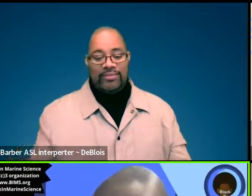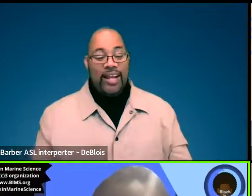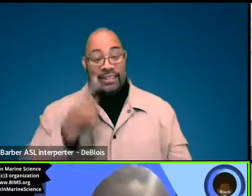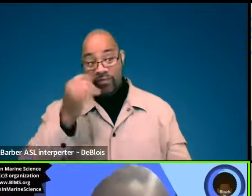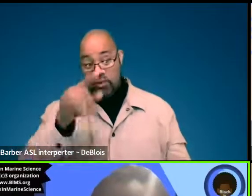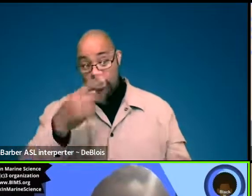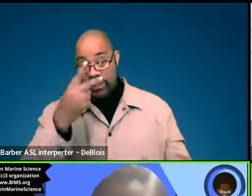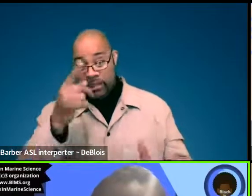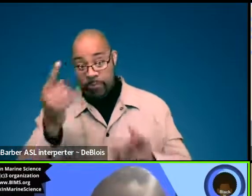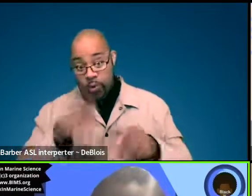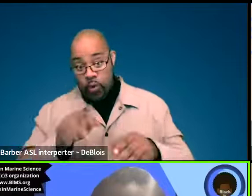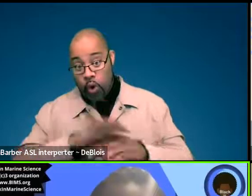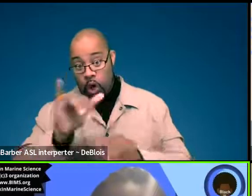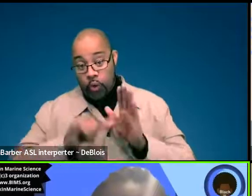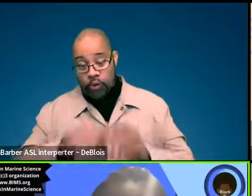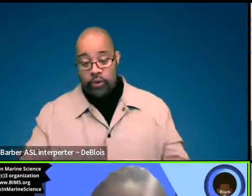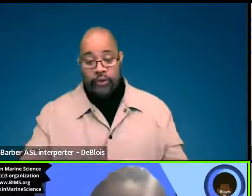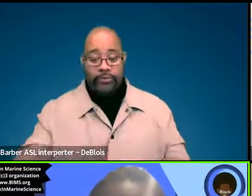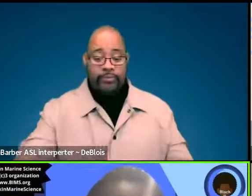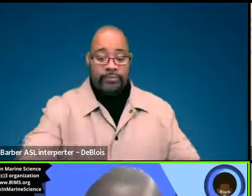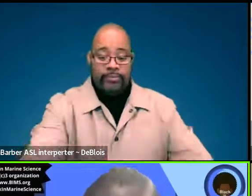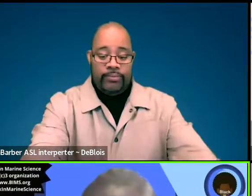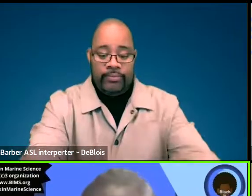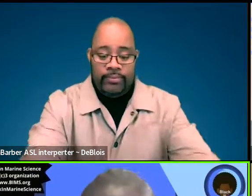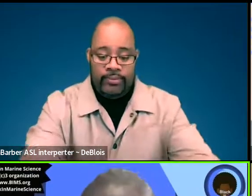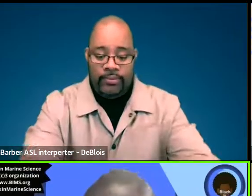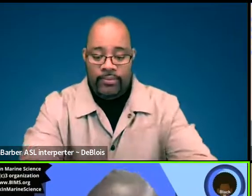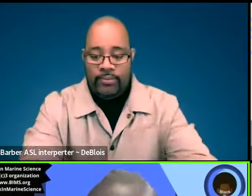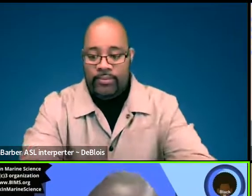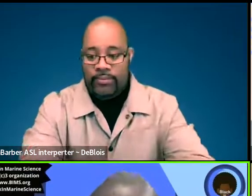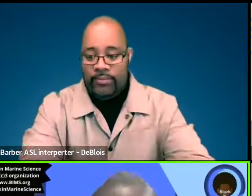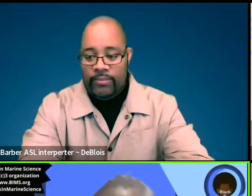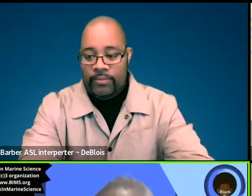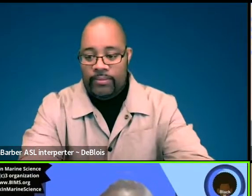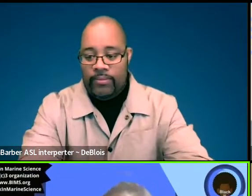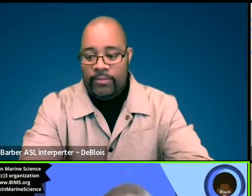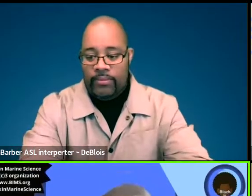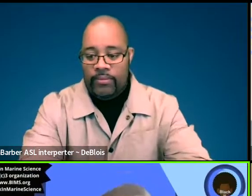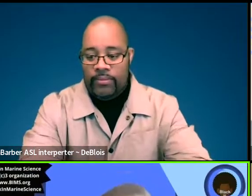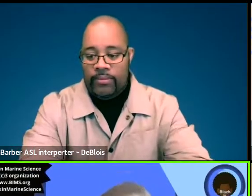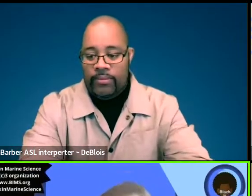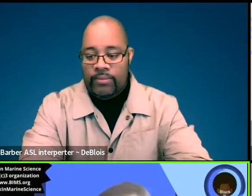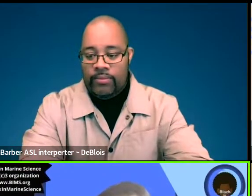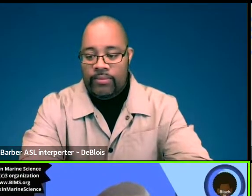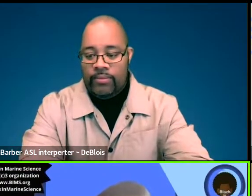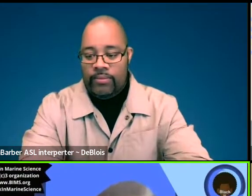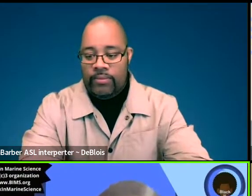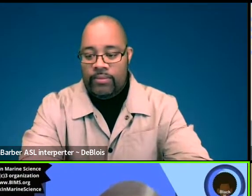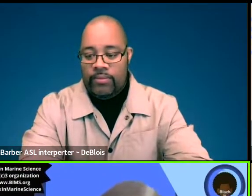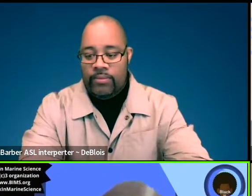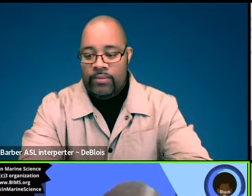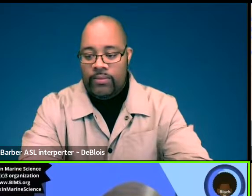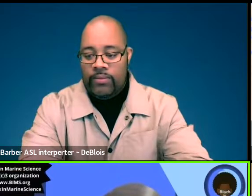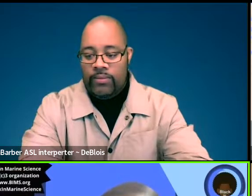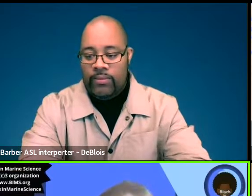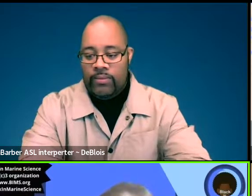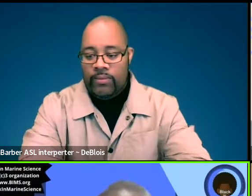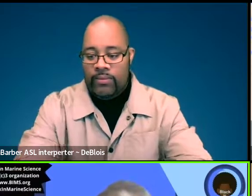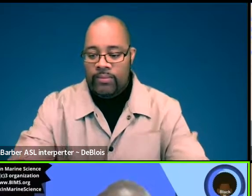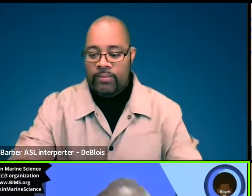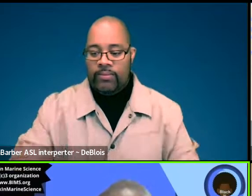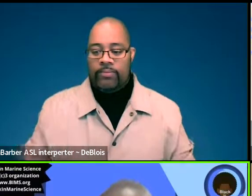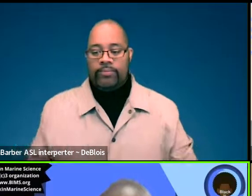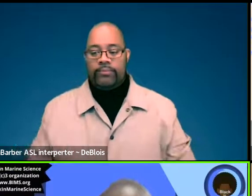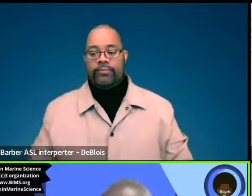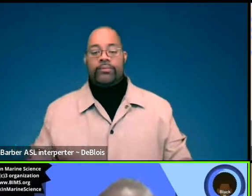on YouTube. Okay, yes, thank you. Perfect. Yes,